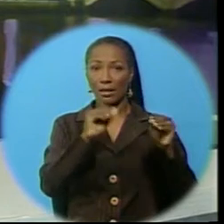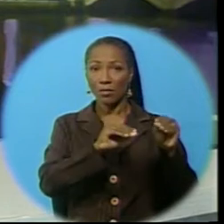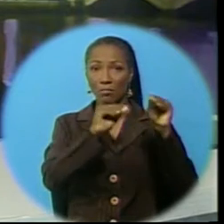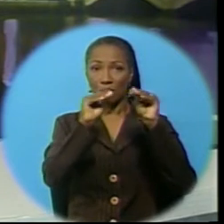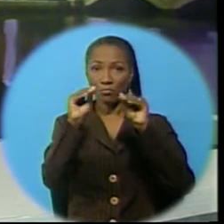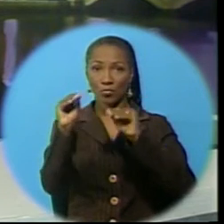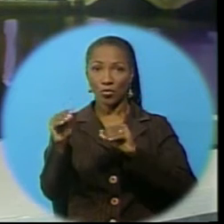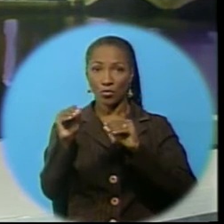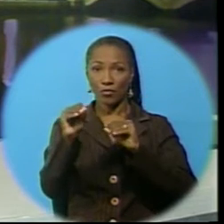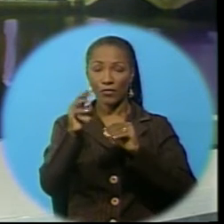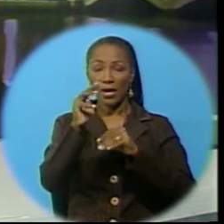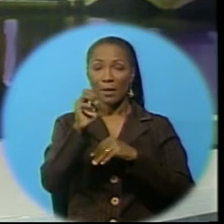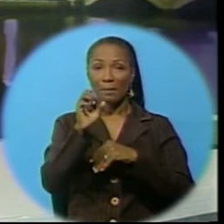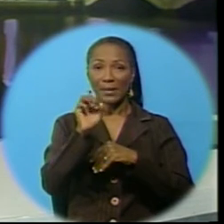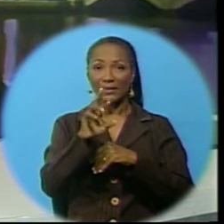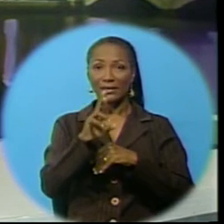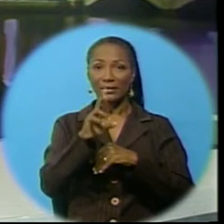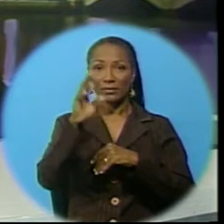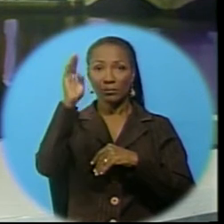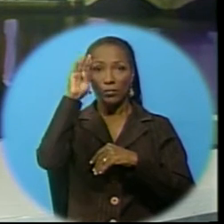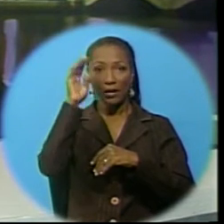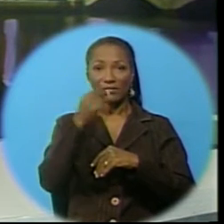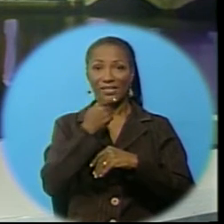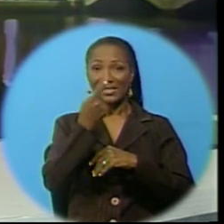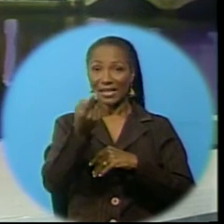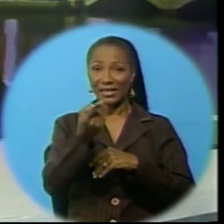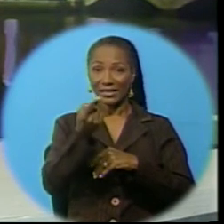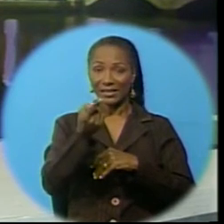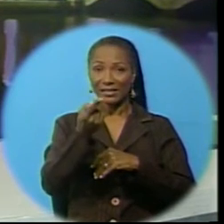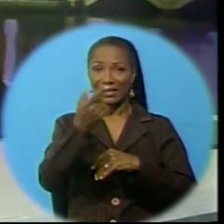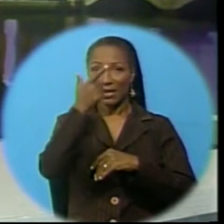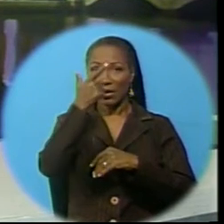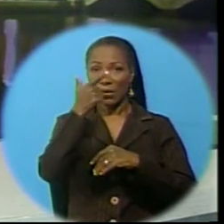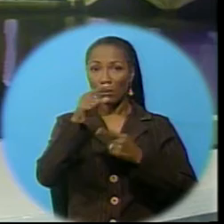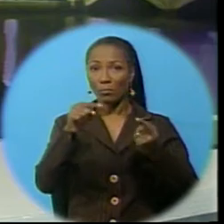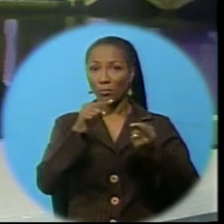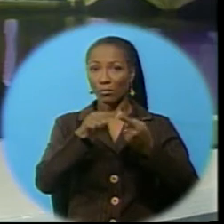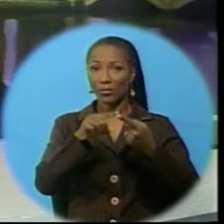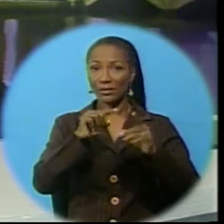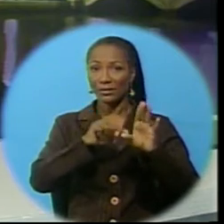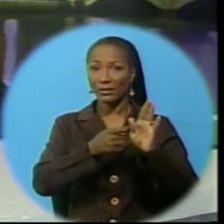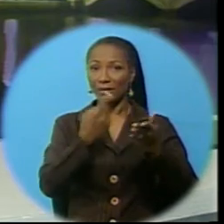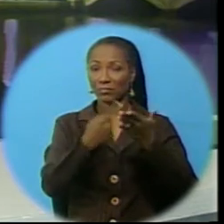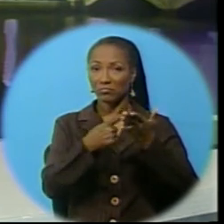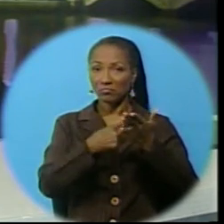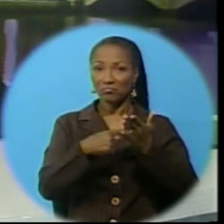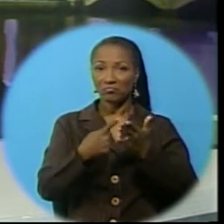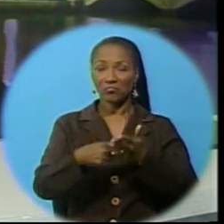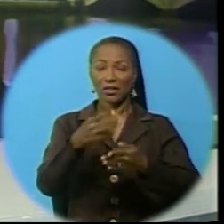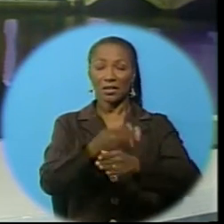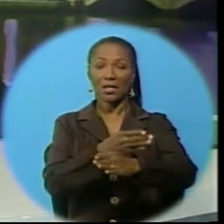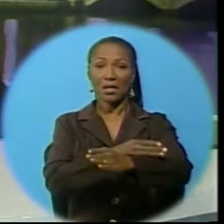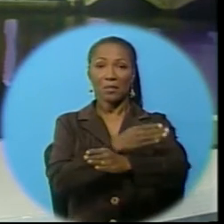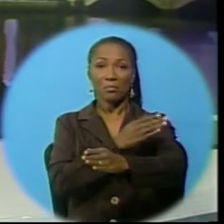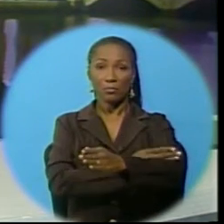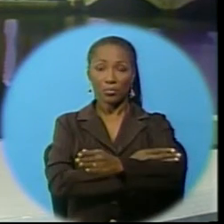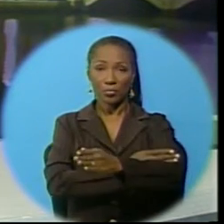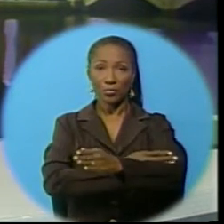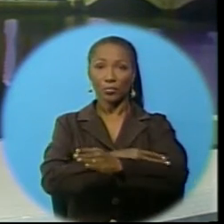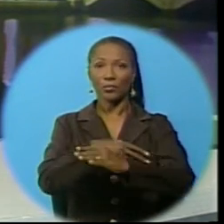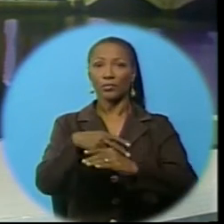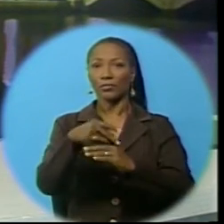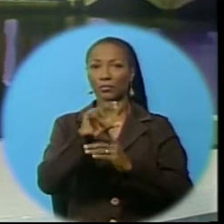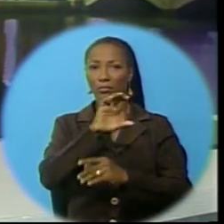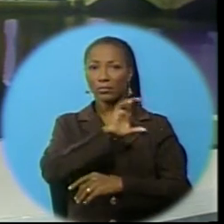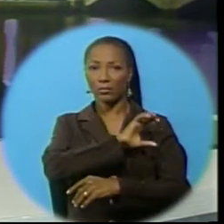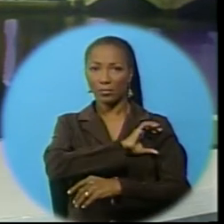as he led off debate in Parliament on a resolution to borrow the sum of $76 million to improve conditions in the Royal Barbados Police